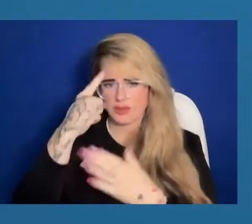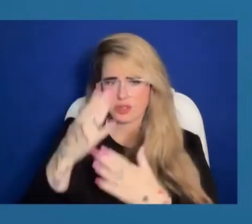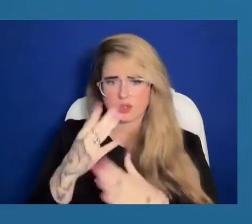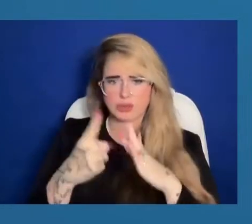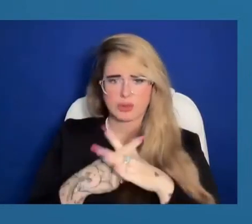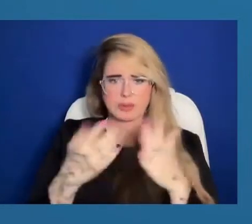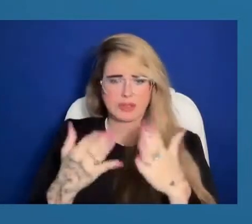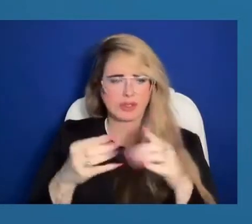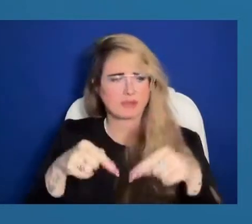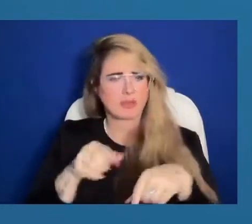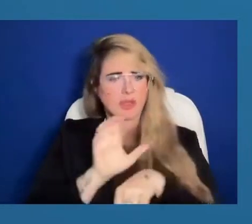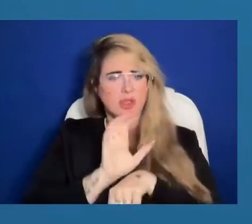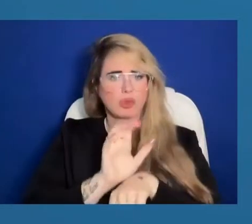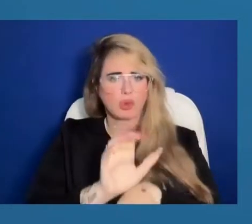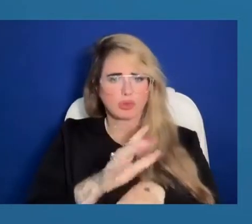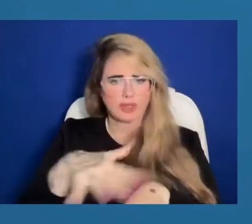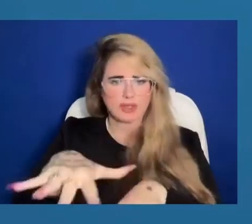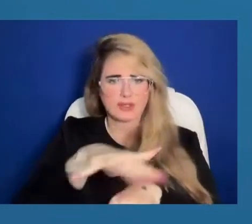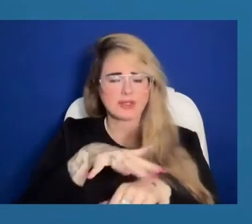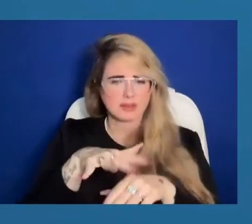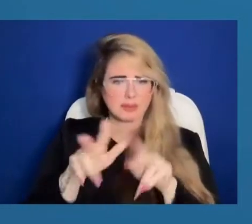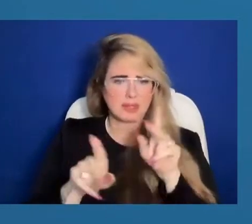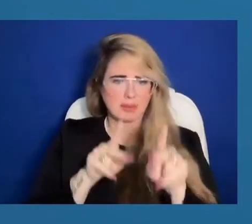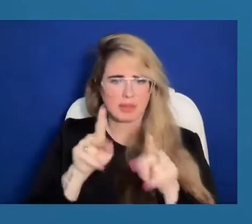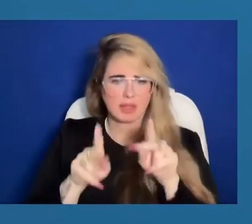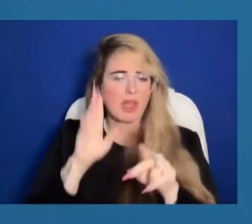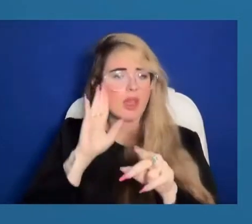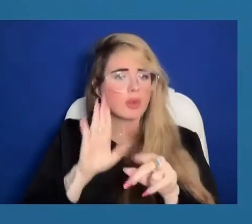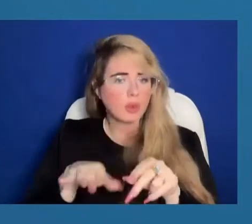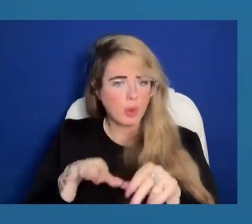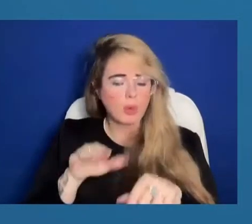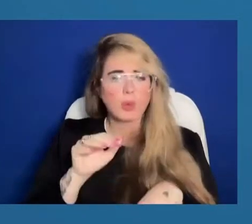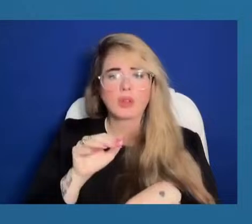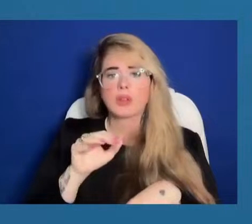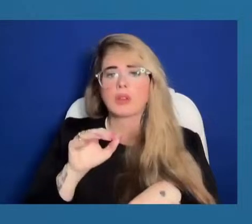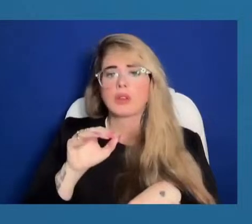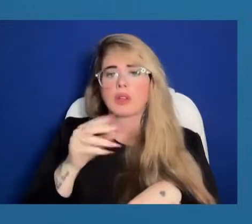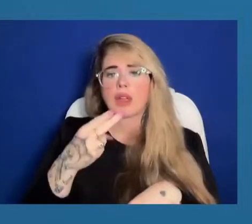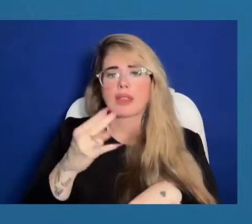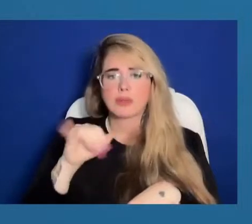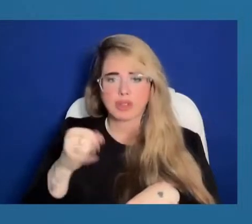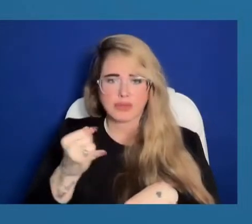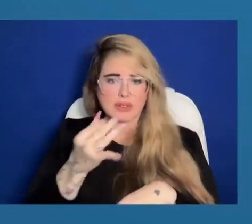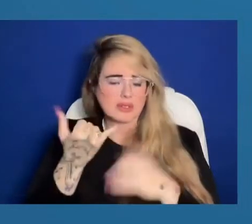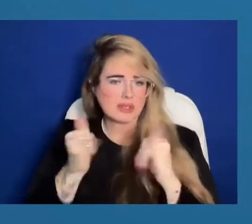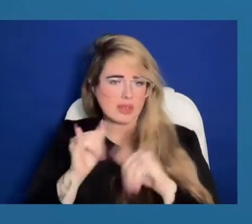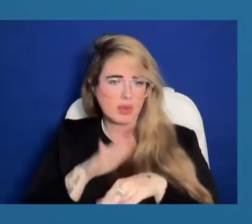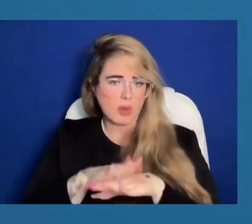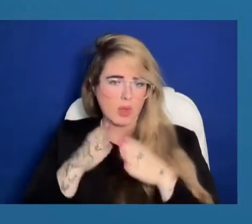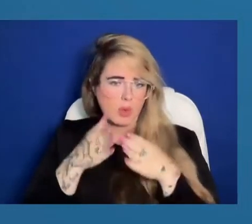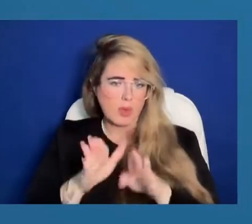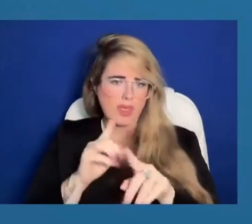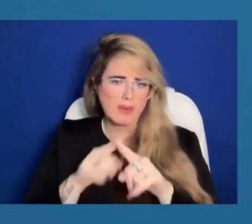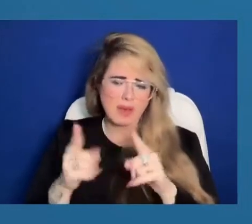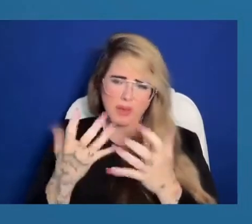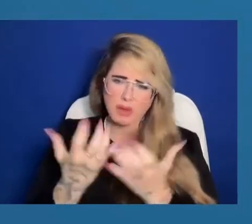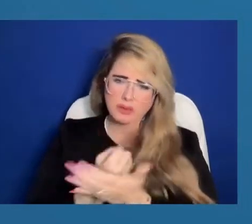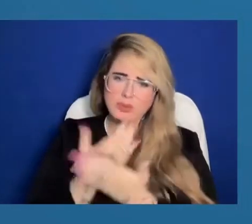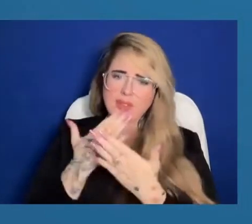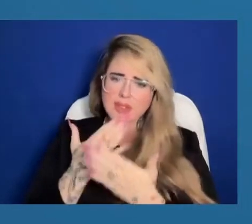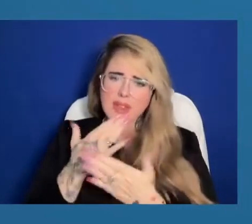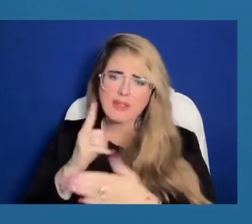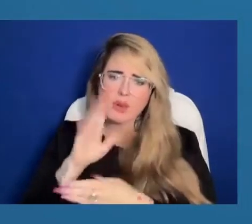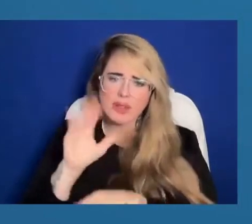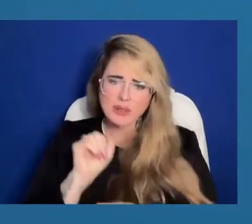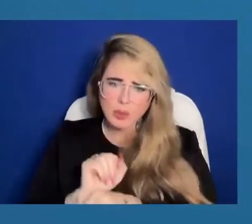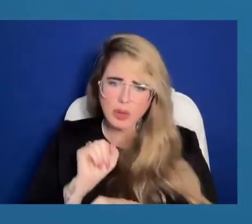know Hakeem Jeffries is still on his way. I'm going to thank him too, in absentia, for all his work, for uniting all